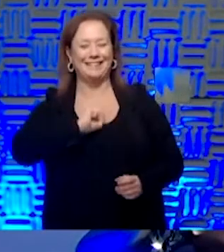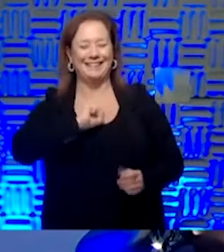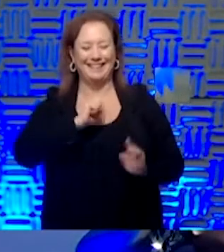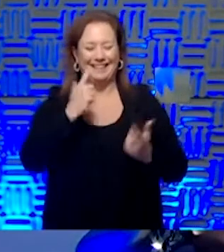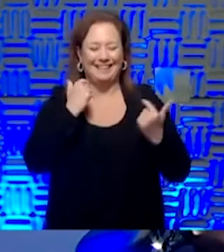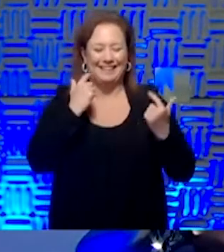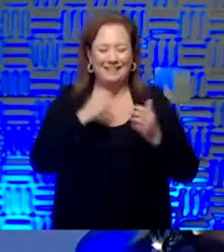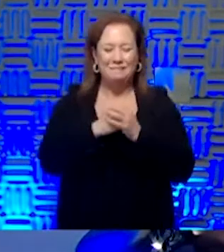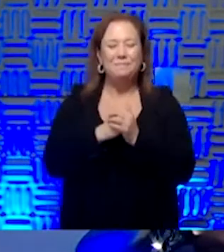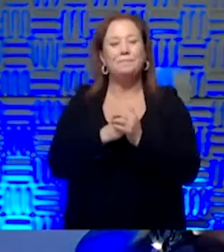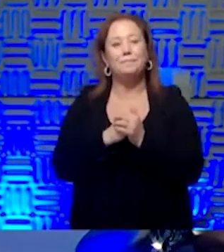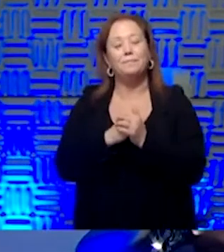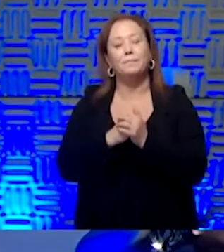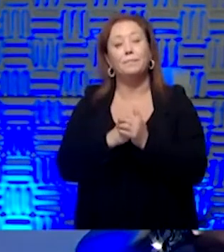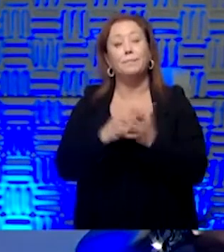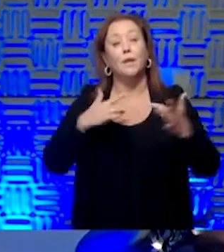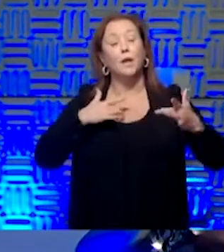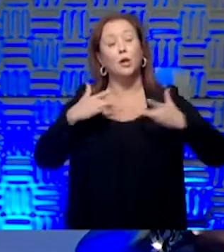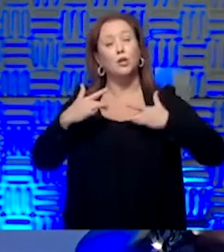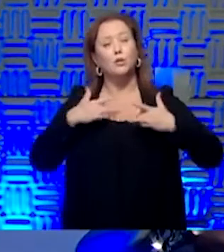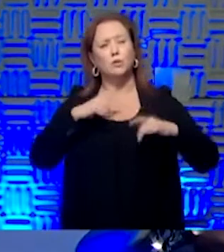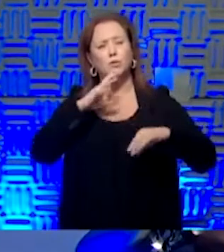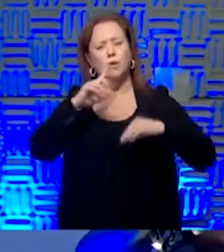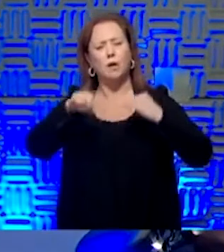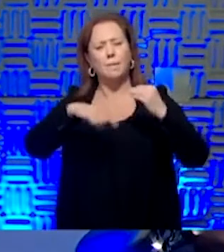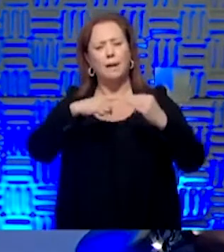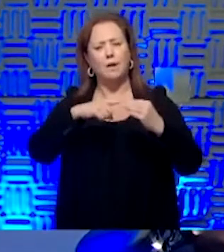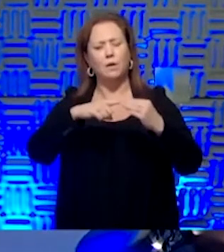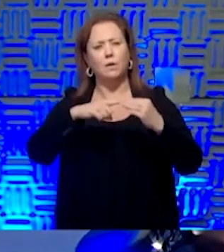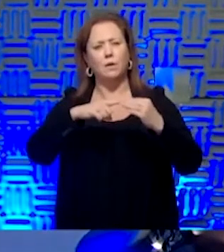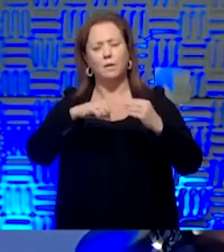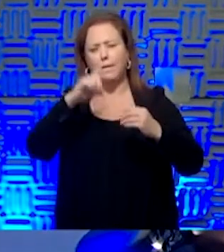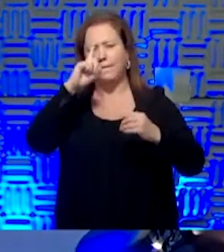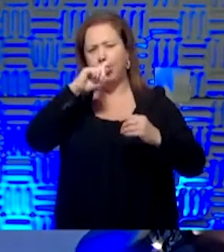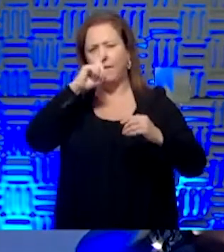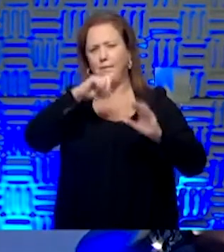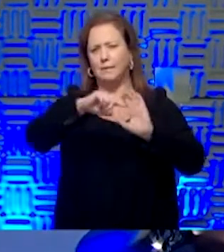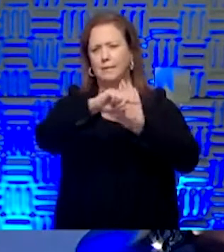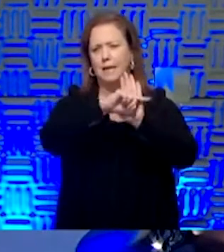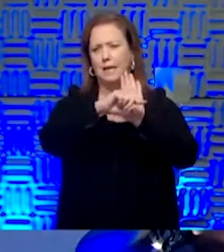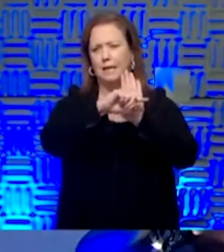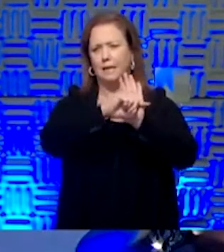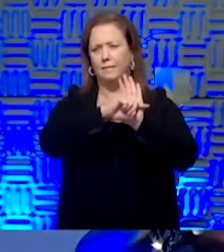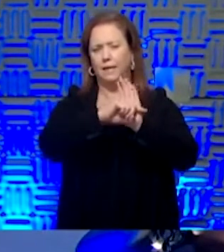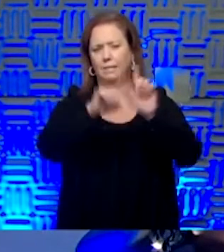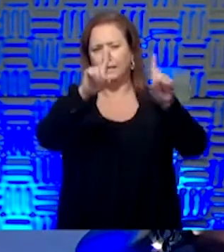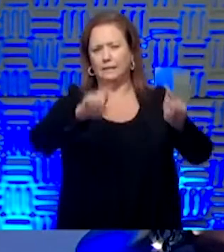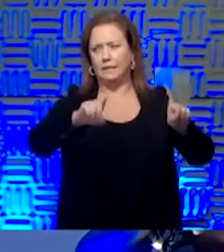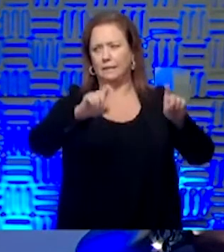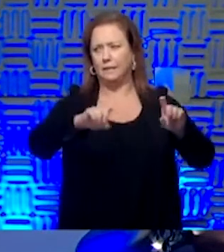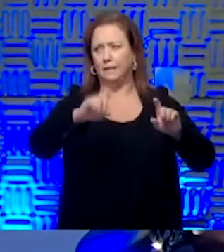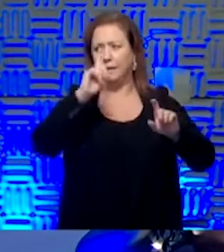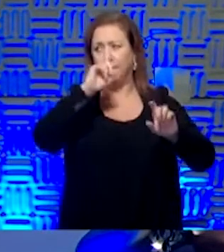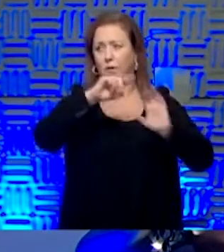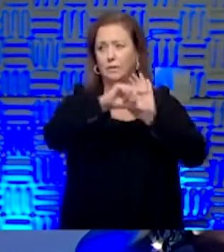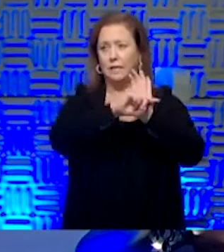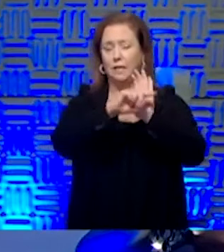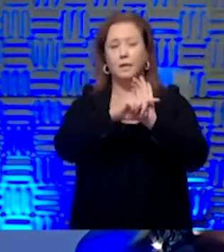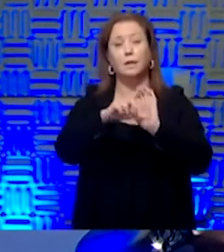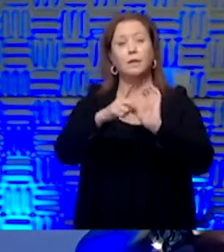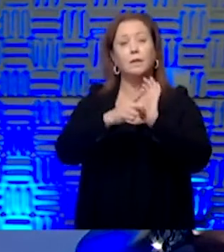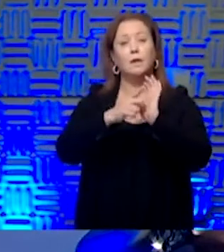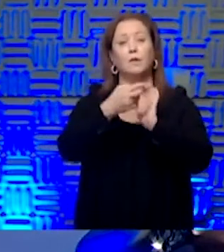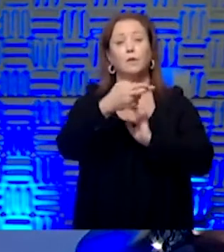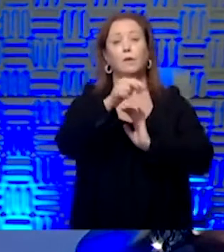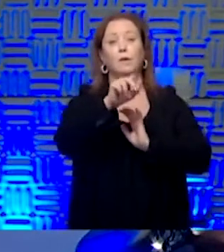address the concerns about false negatives on these tests? You bet. And Dana